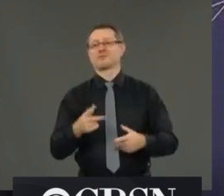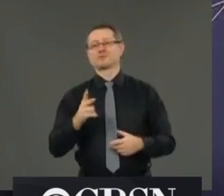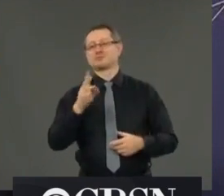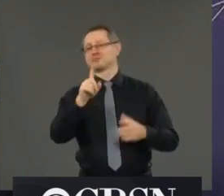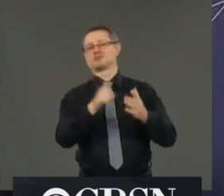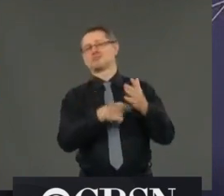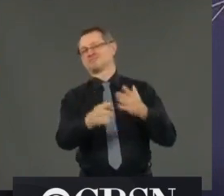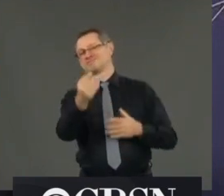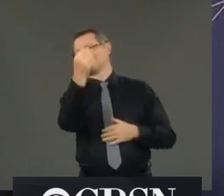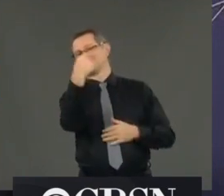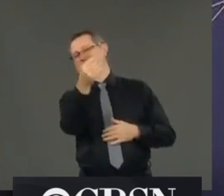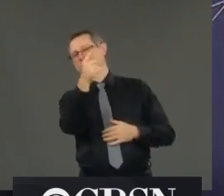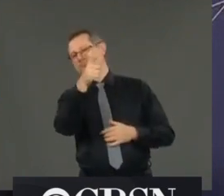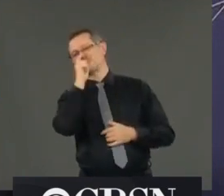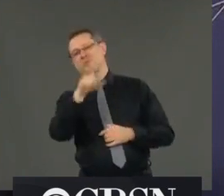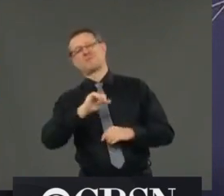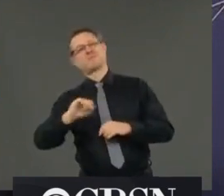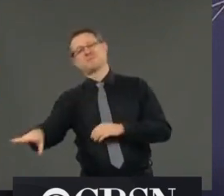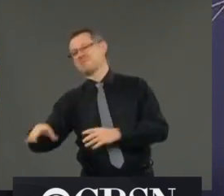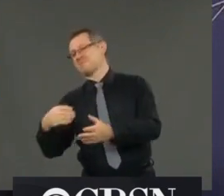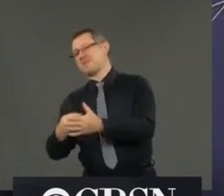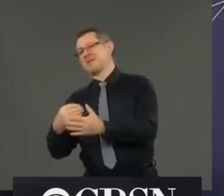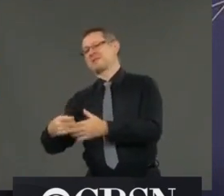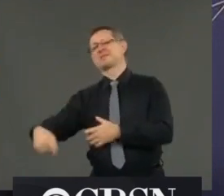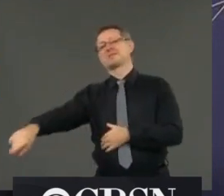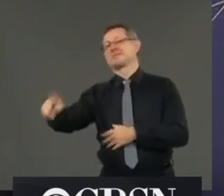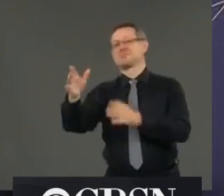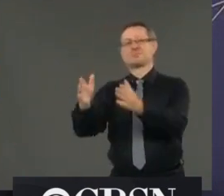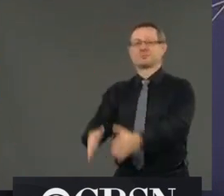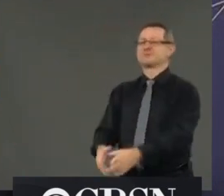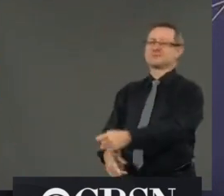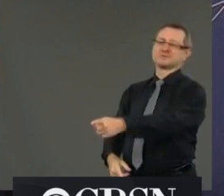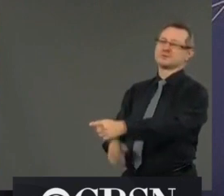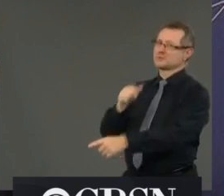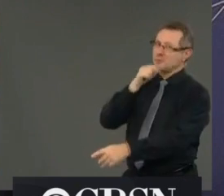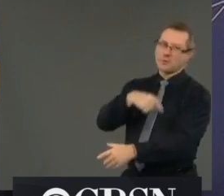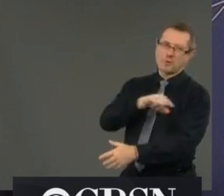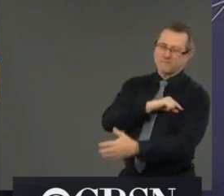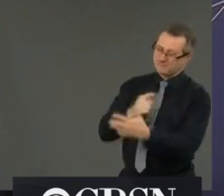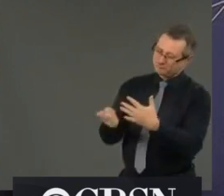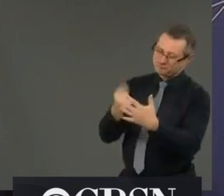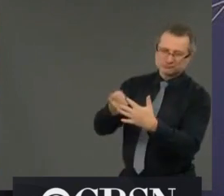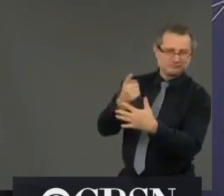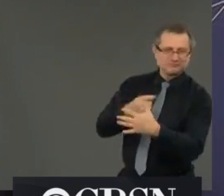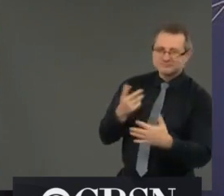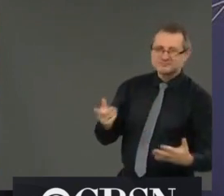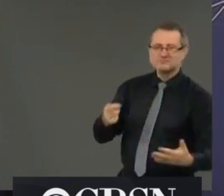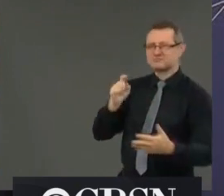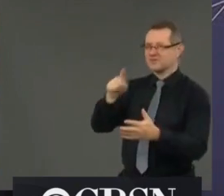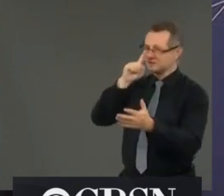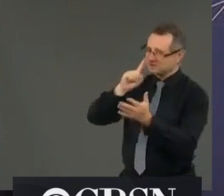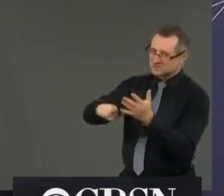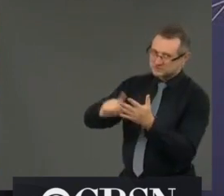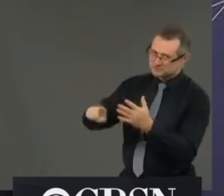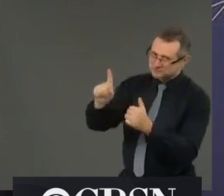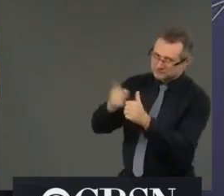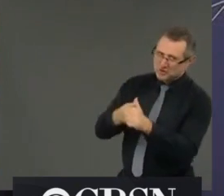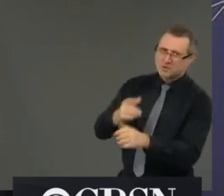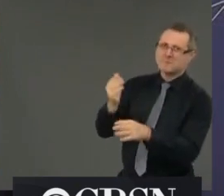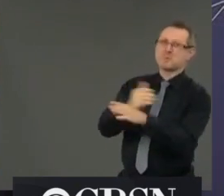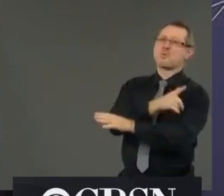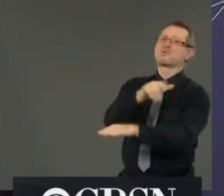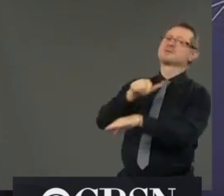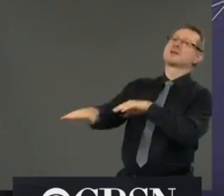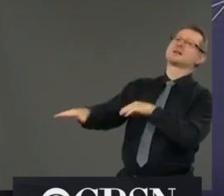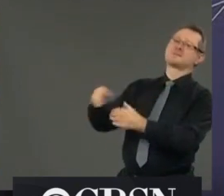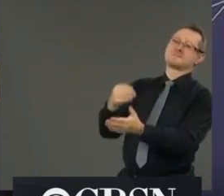given a check to a person who didn't deserve the check. You should have audited them first. And you're going to be